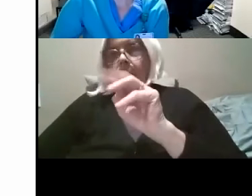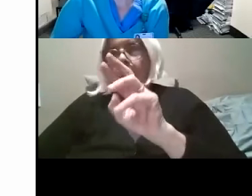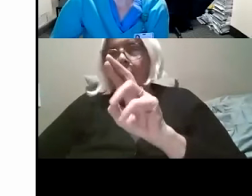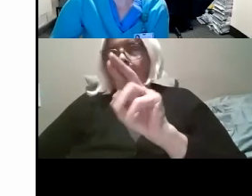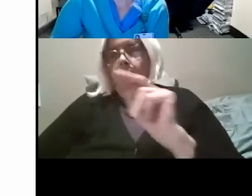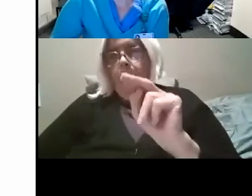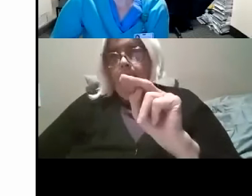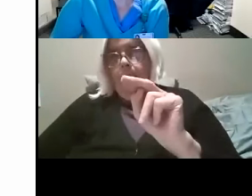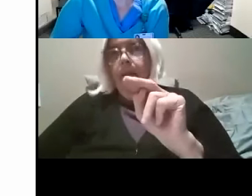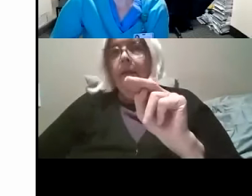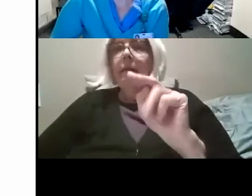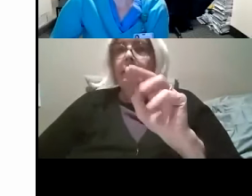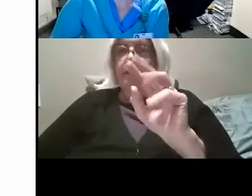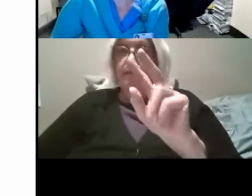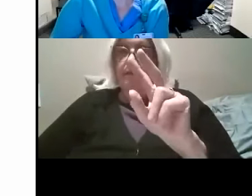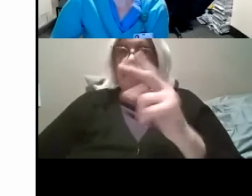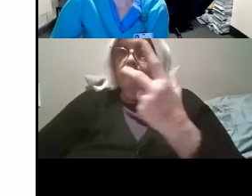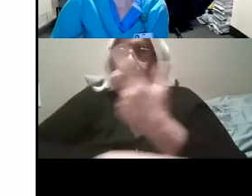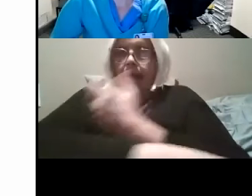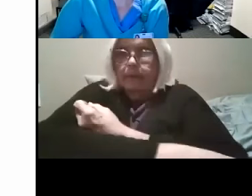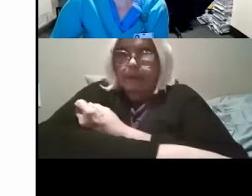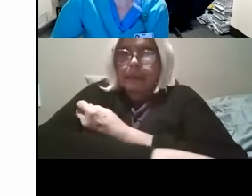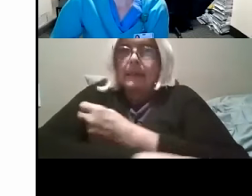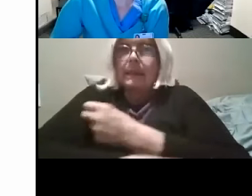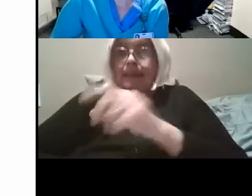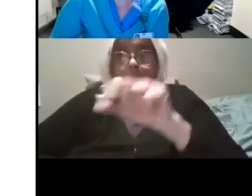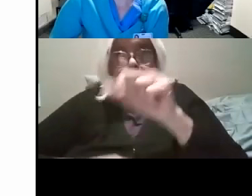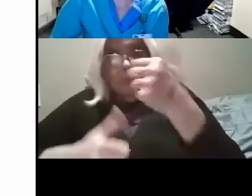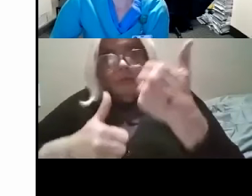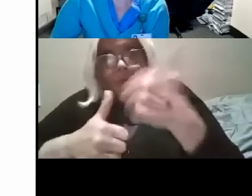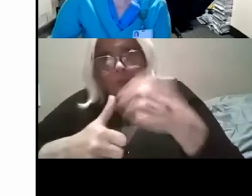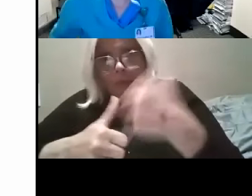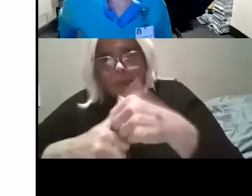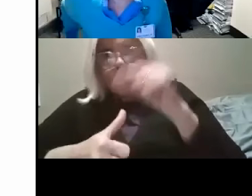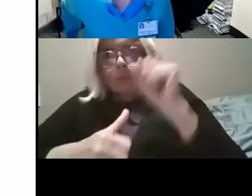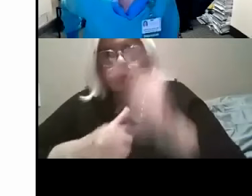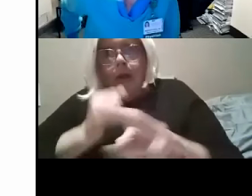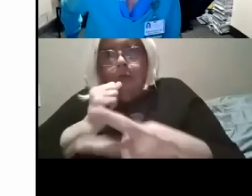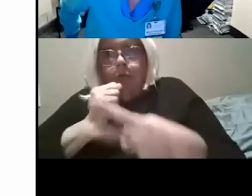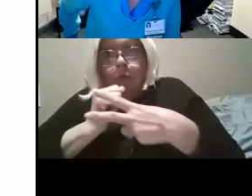you all remember the reports of having to store it in a really, really super cold freezer.